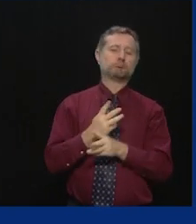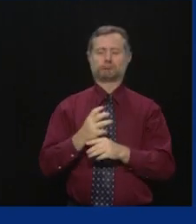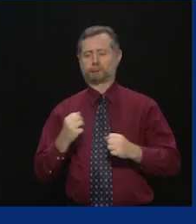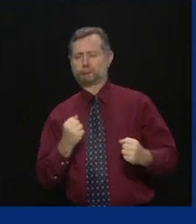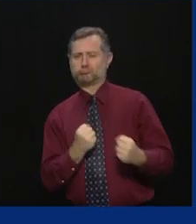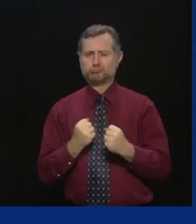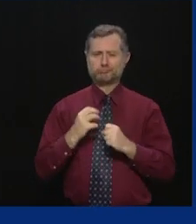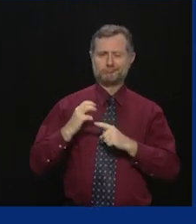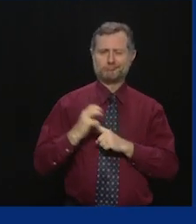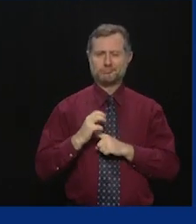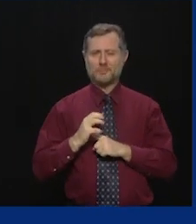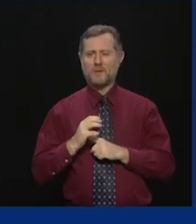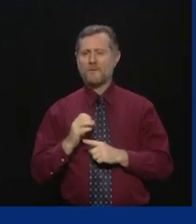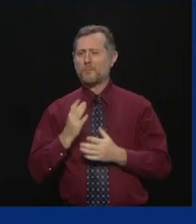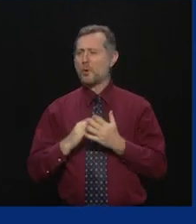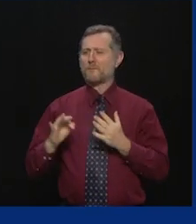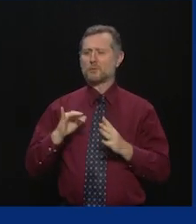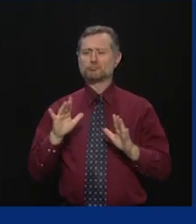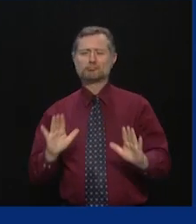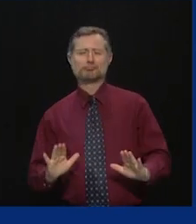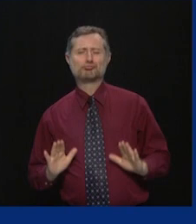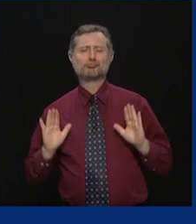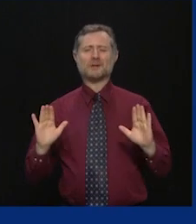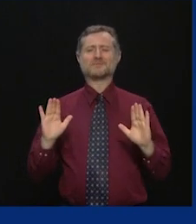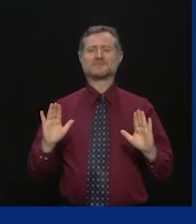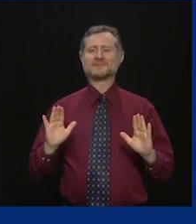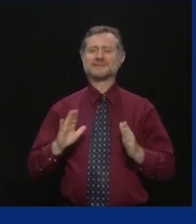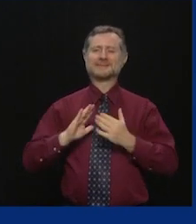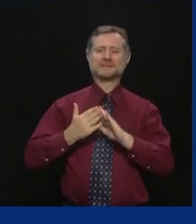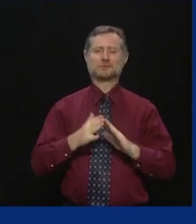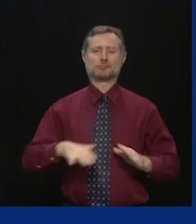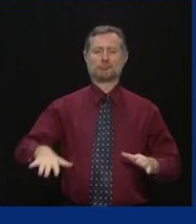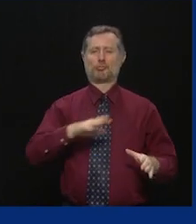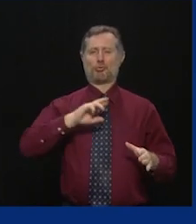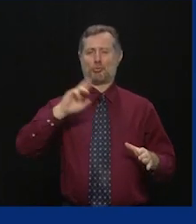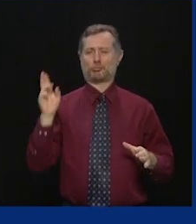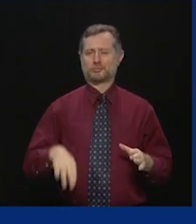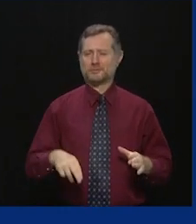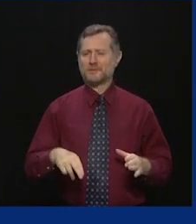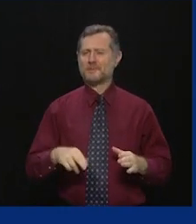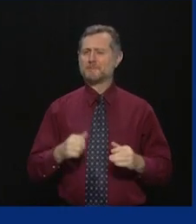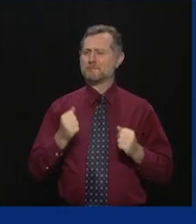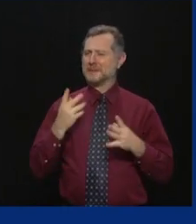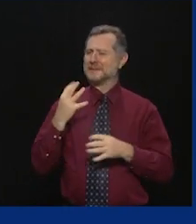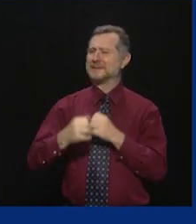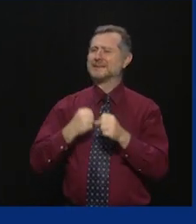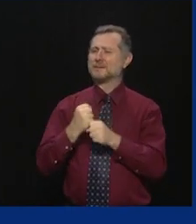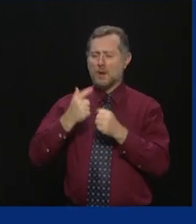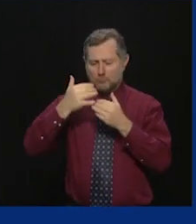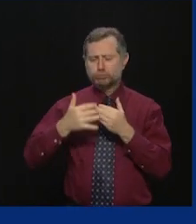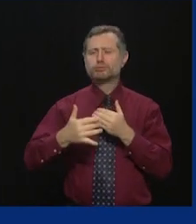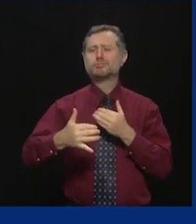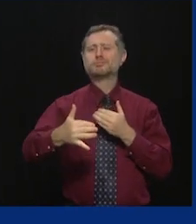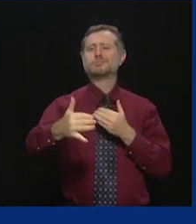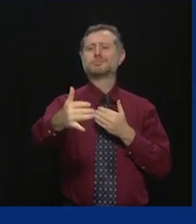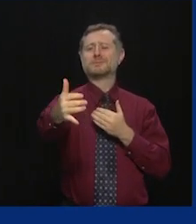great vibrancy in the city of Rochester, New York for many, many years to come. So I thank you all very much.